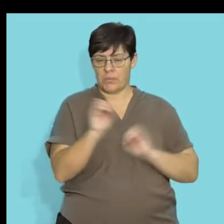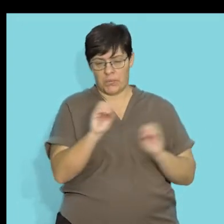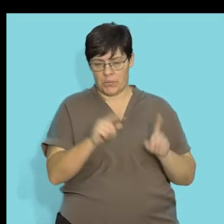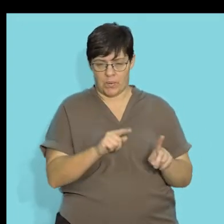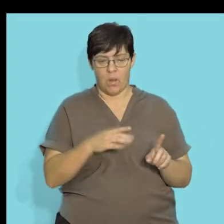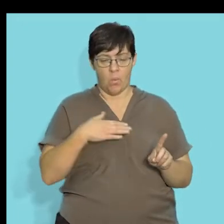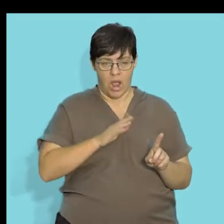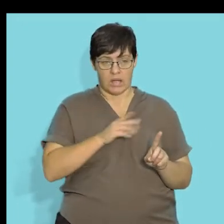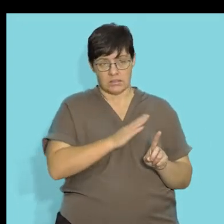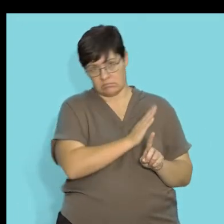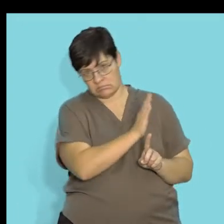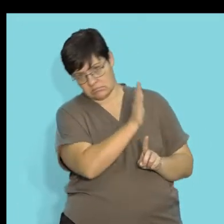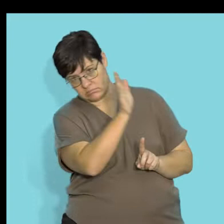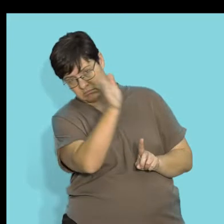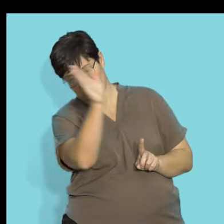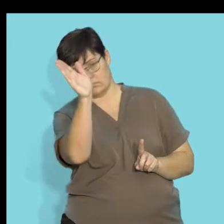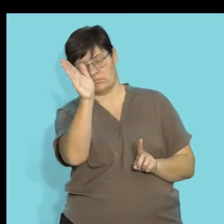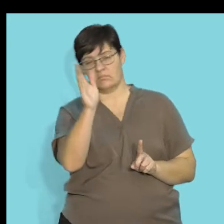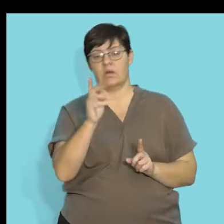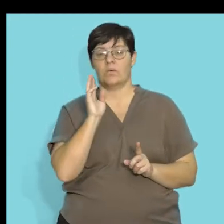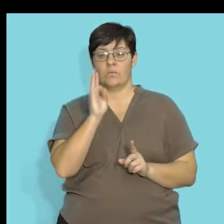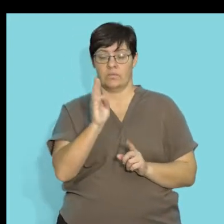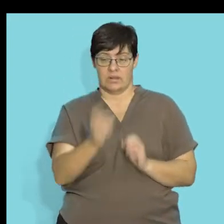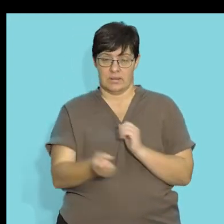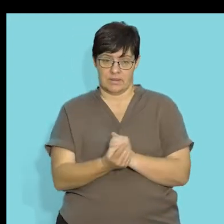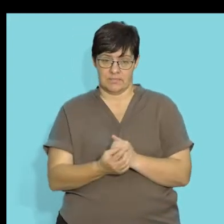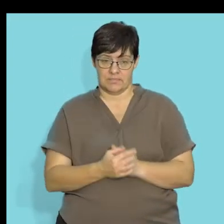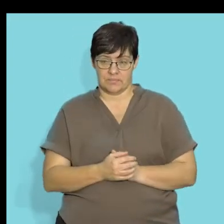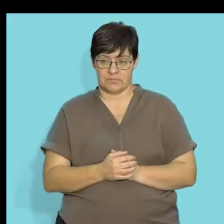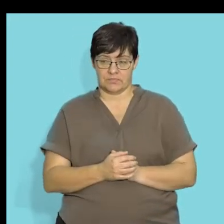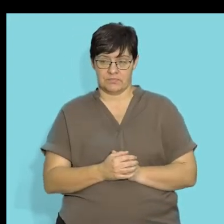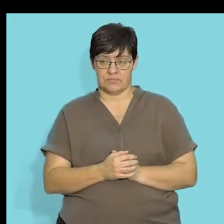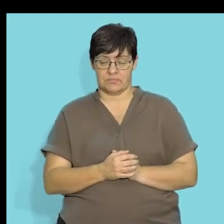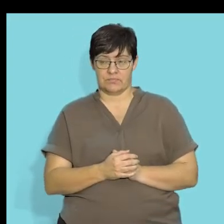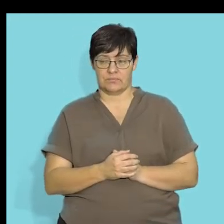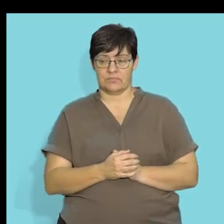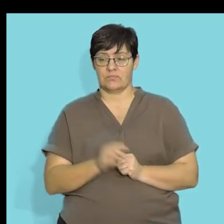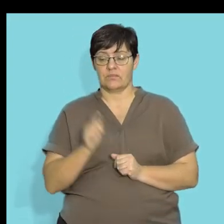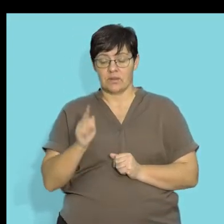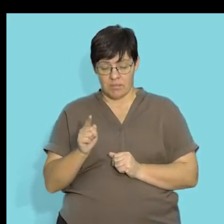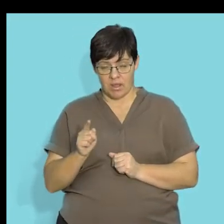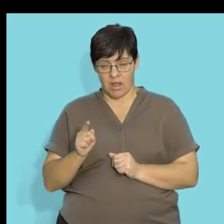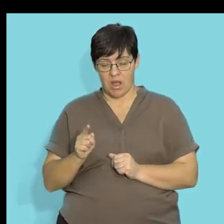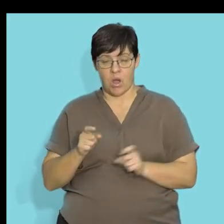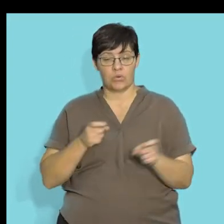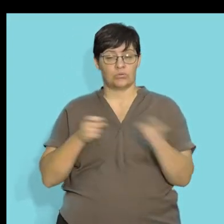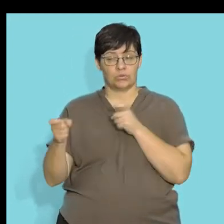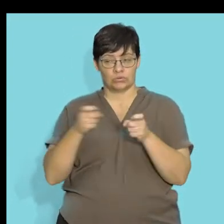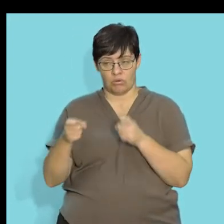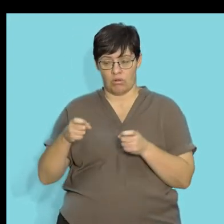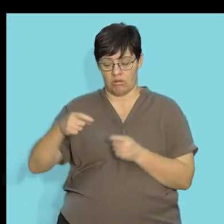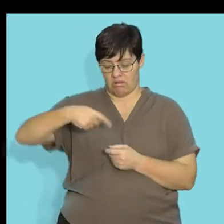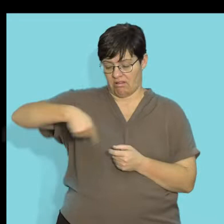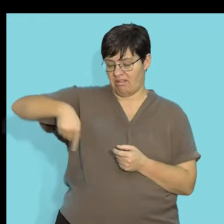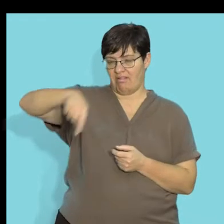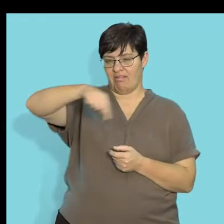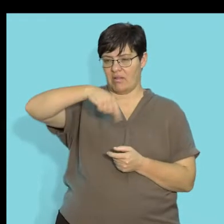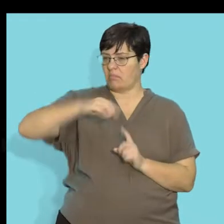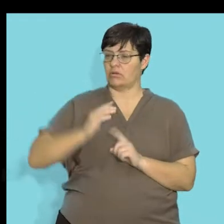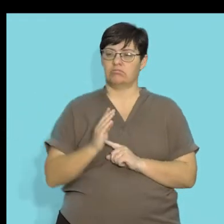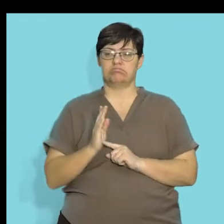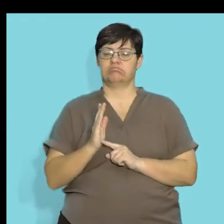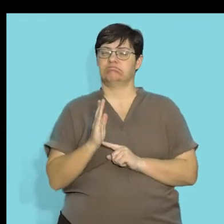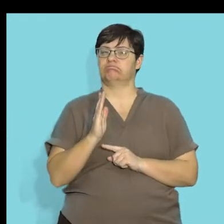auxins are moving in the opposite direction, causing the elongation in that direction. However, in our control, which has